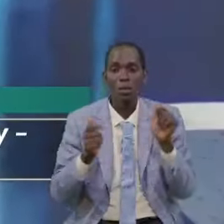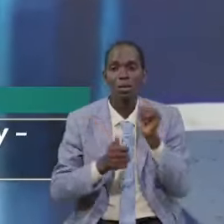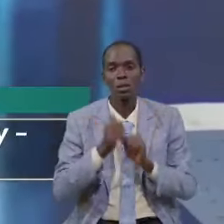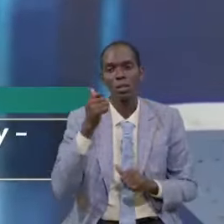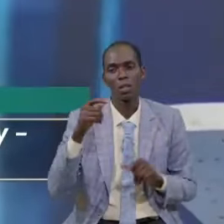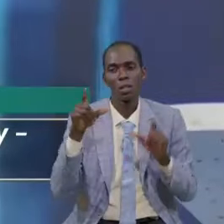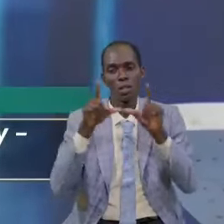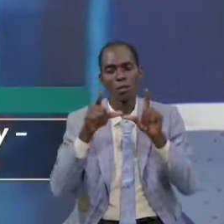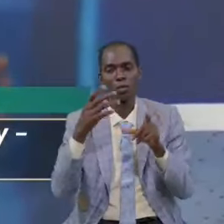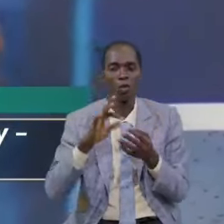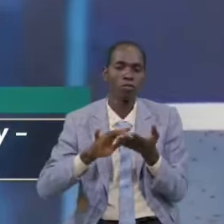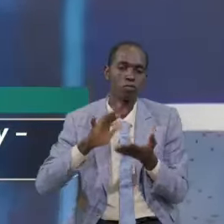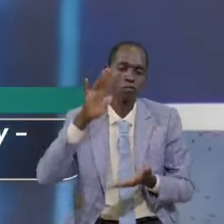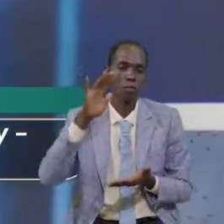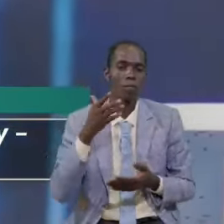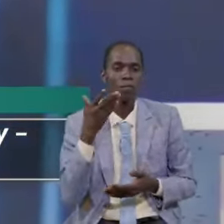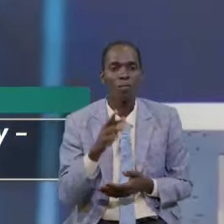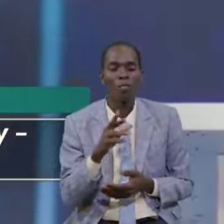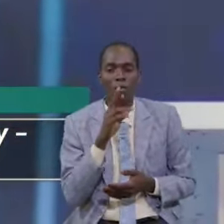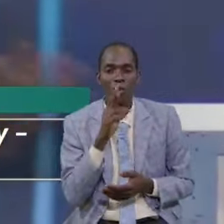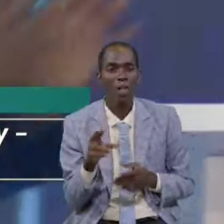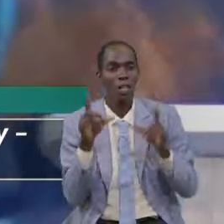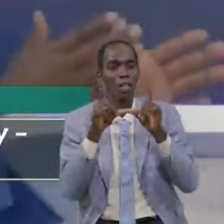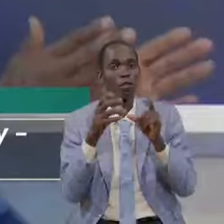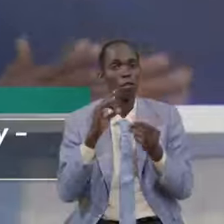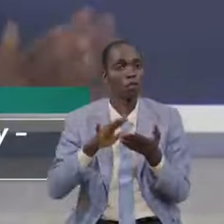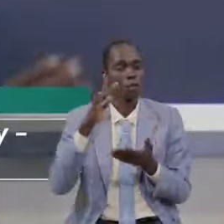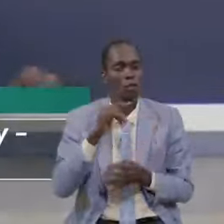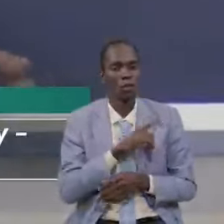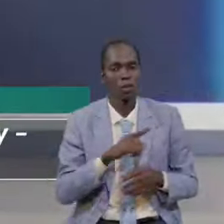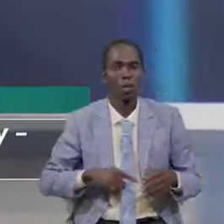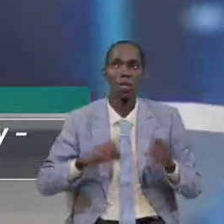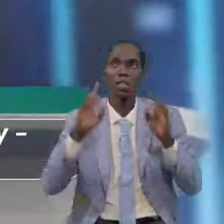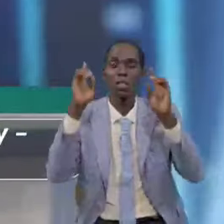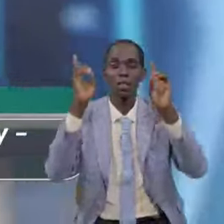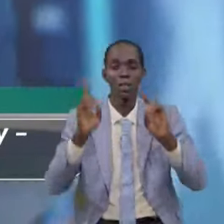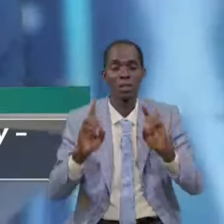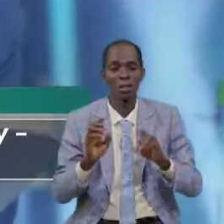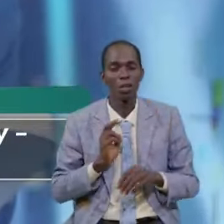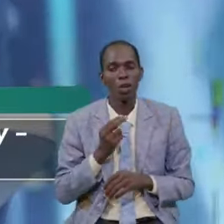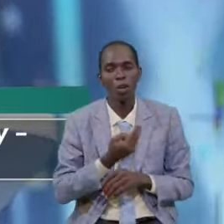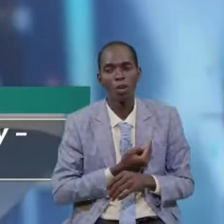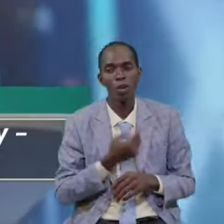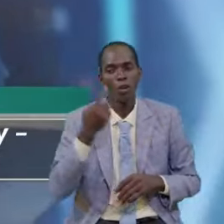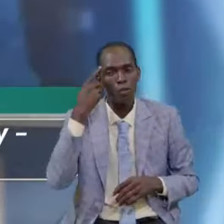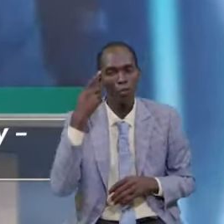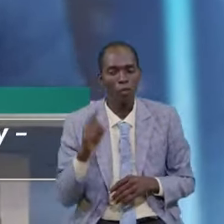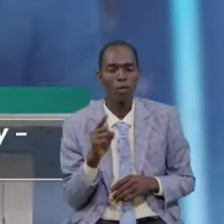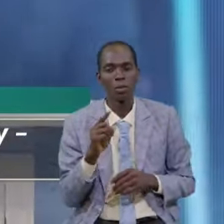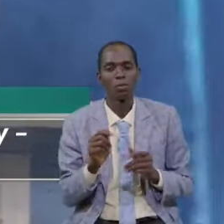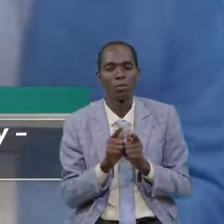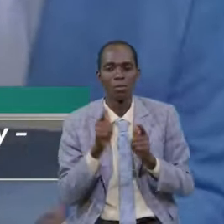Lord designs us for greater grades in glory, or the